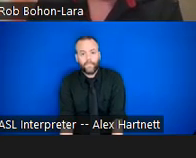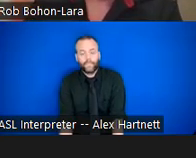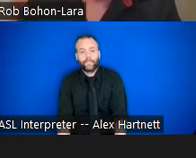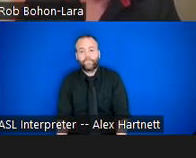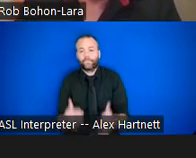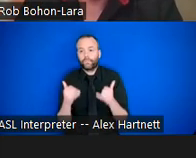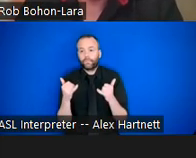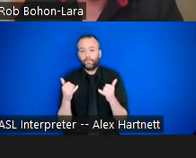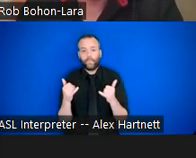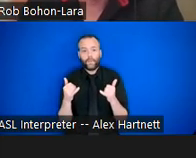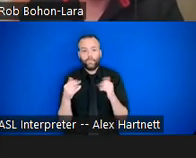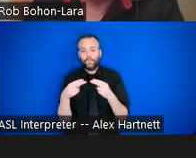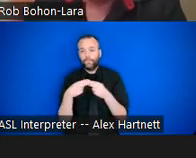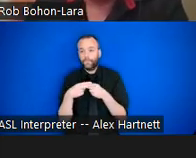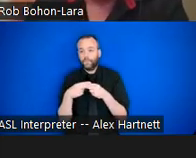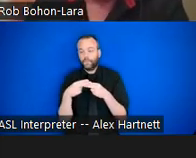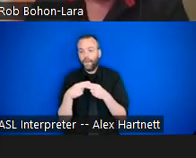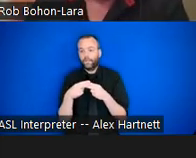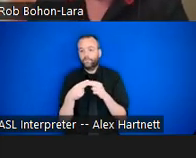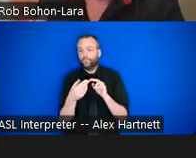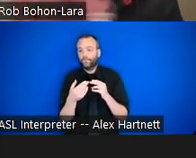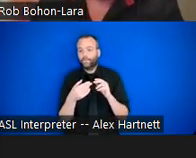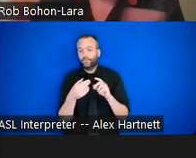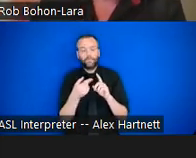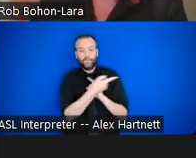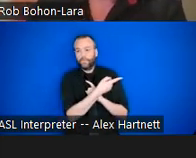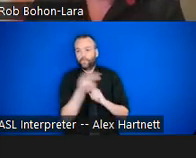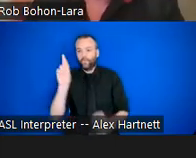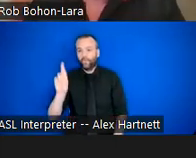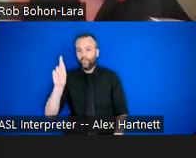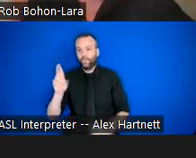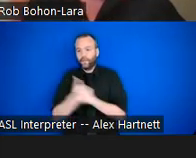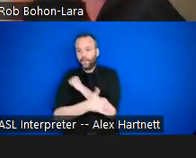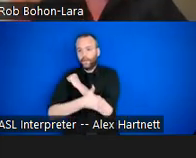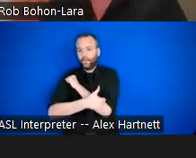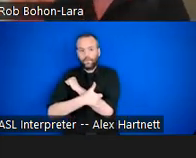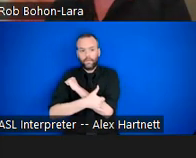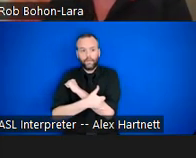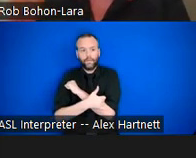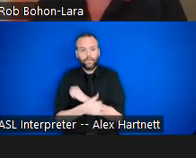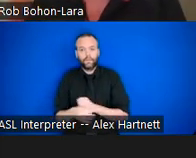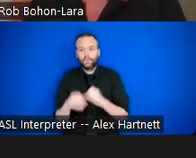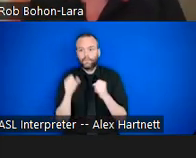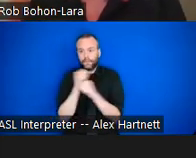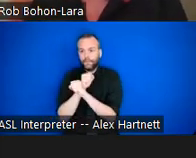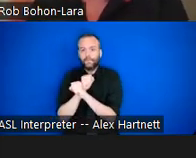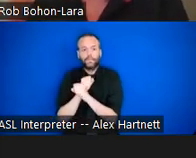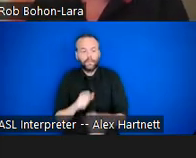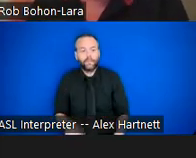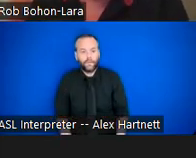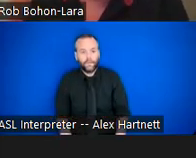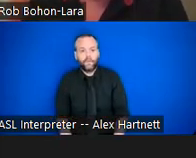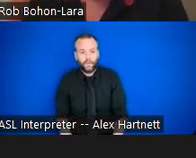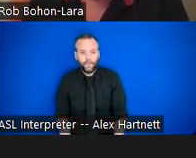Now, this slide is from Riverside. As you see on the left, it shows the suicide ideation by grade